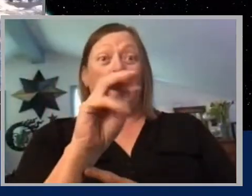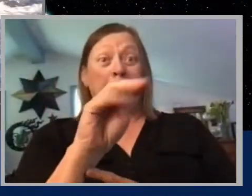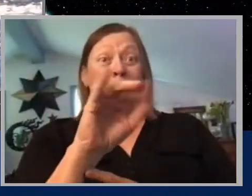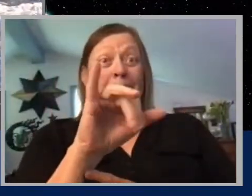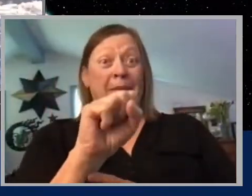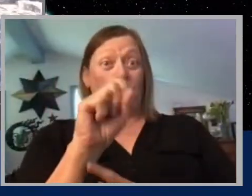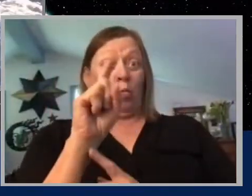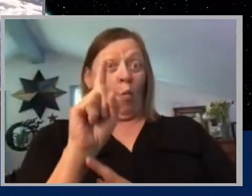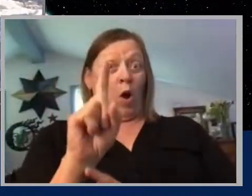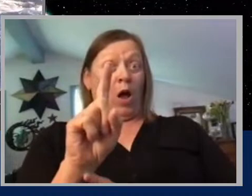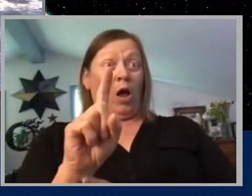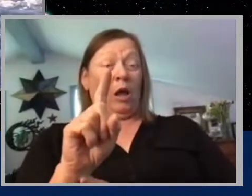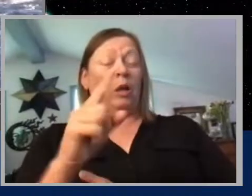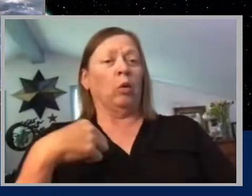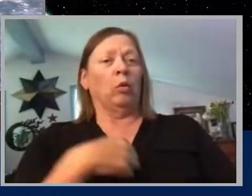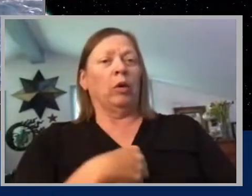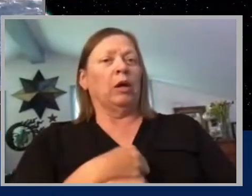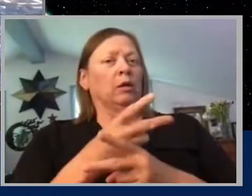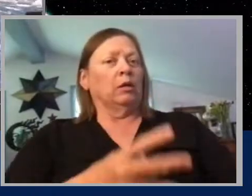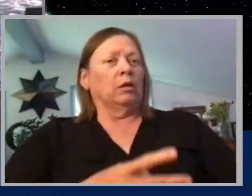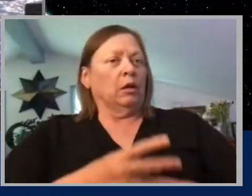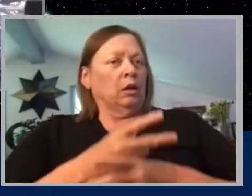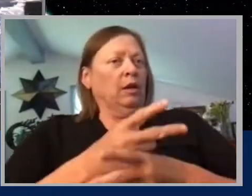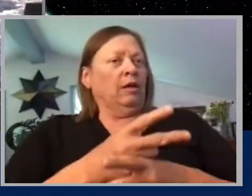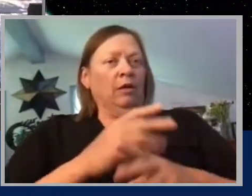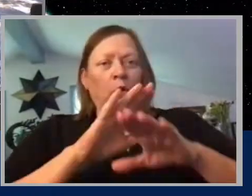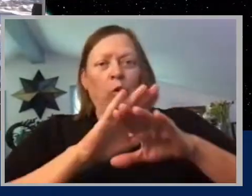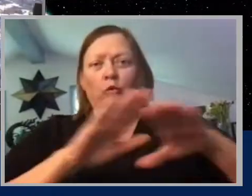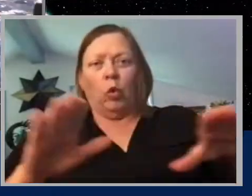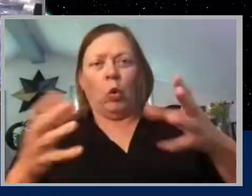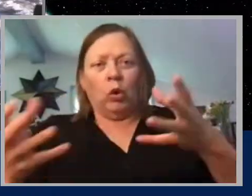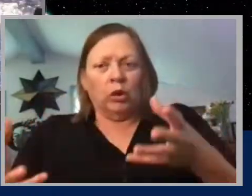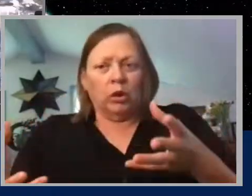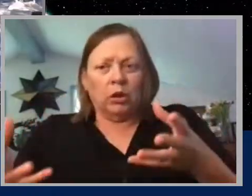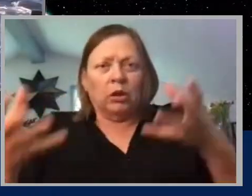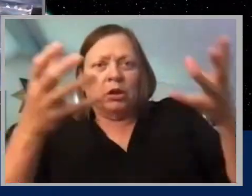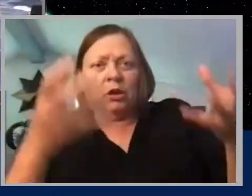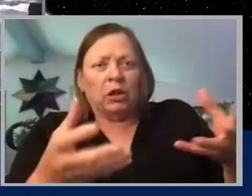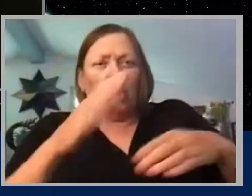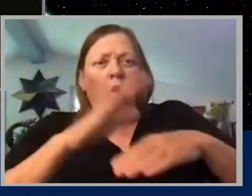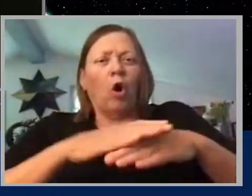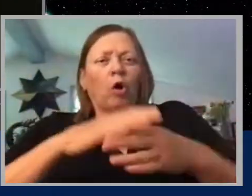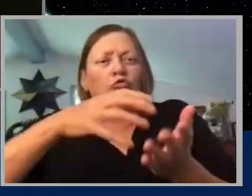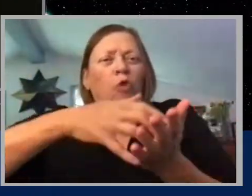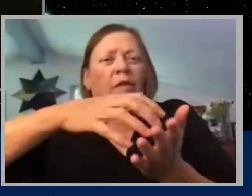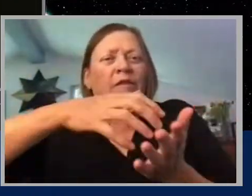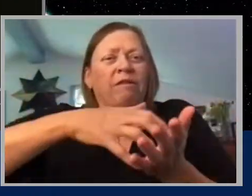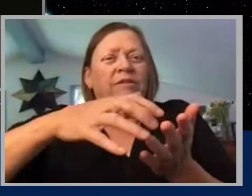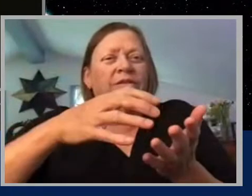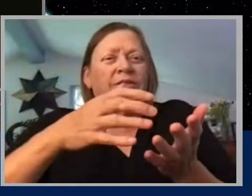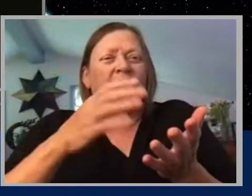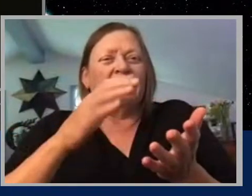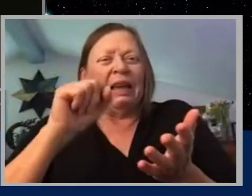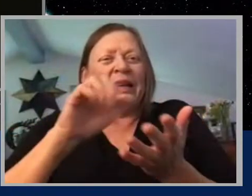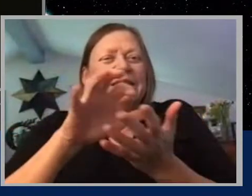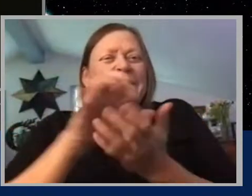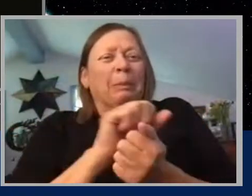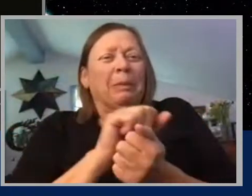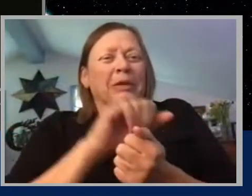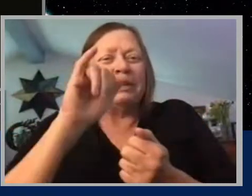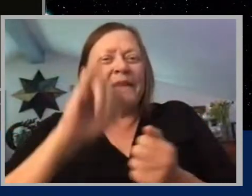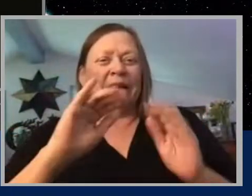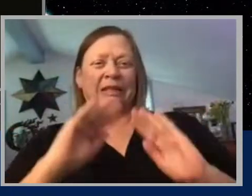set this capsule on anything like that. Plus it's heavy. And so there